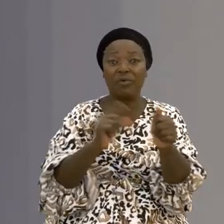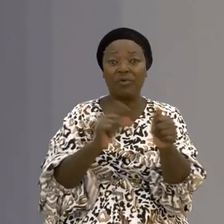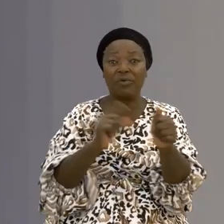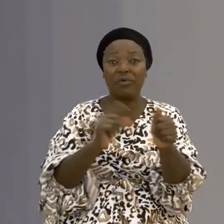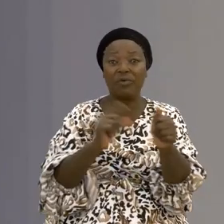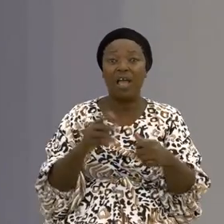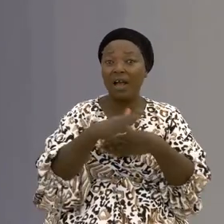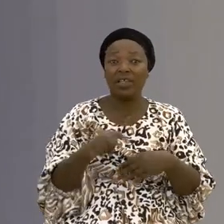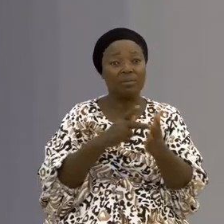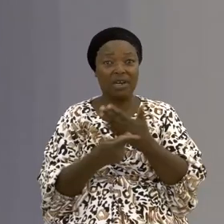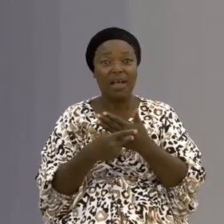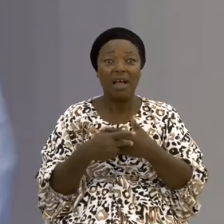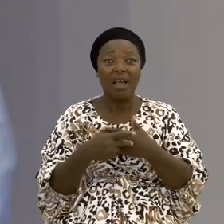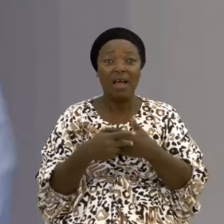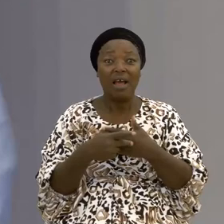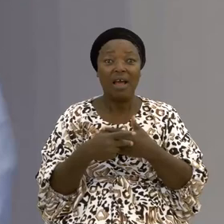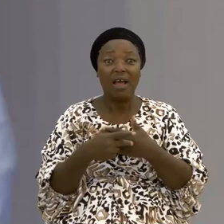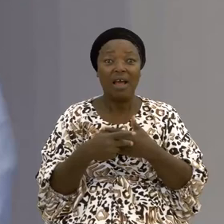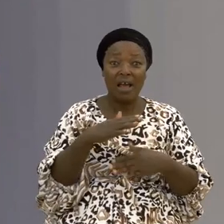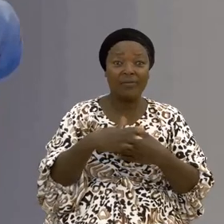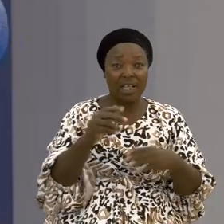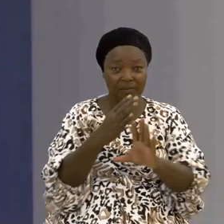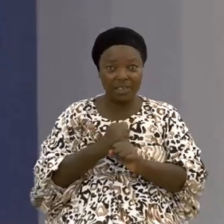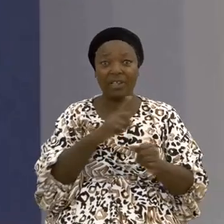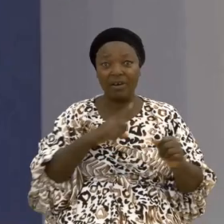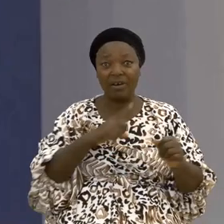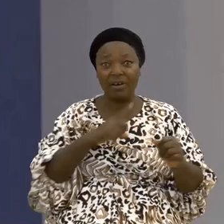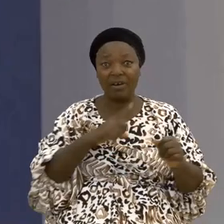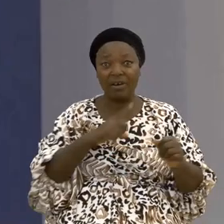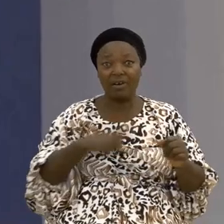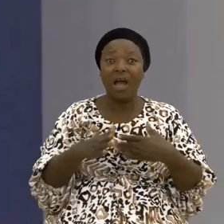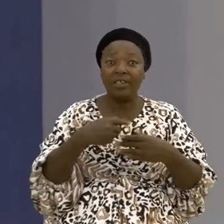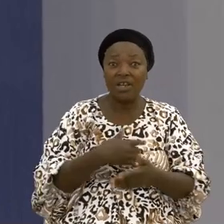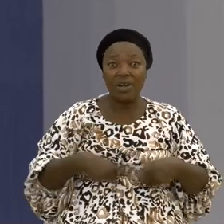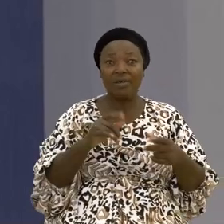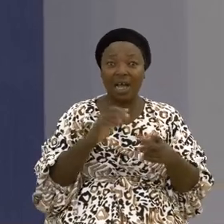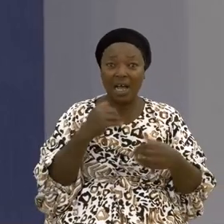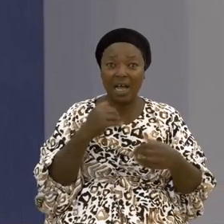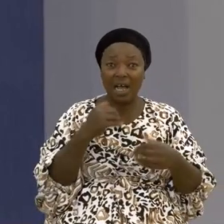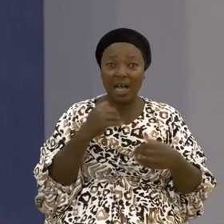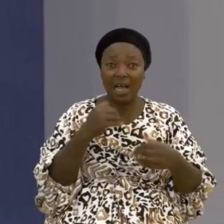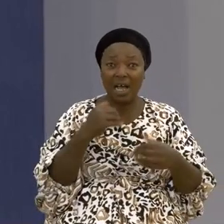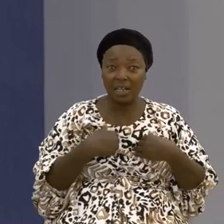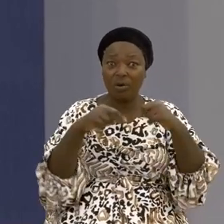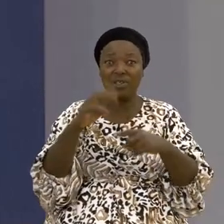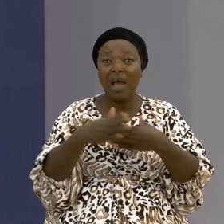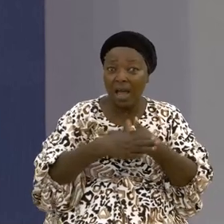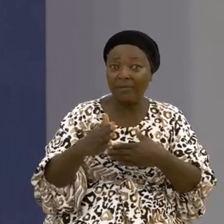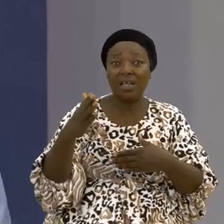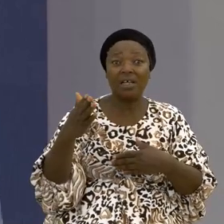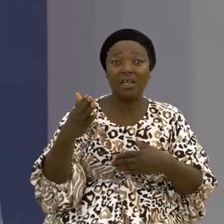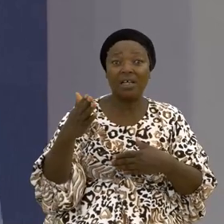crusade, after they had received the Lord, after the new life had come to them, after